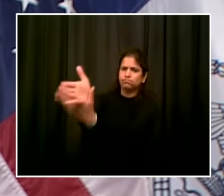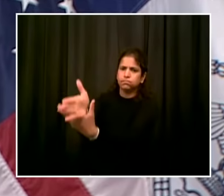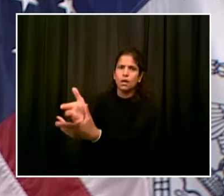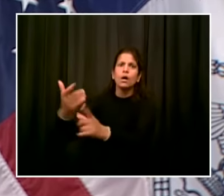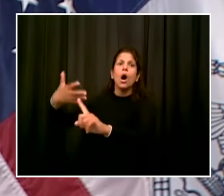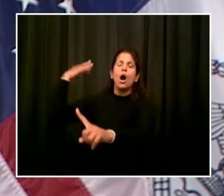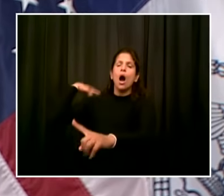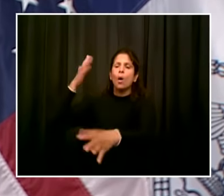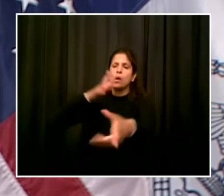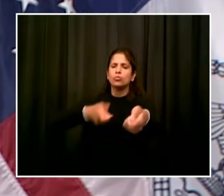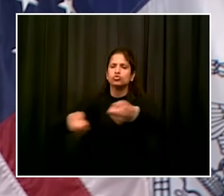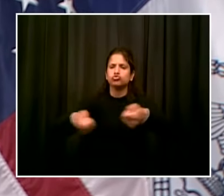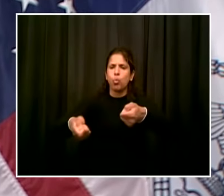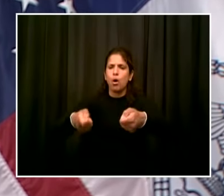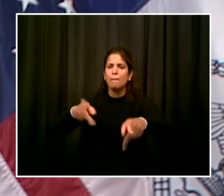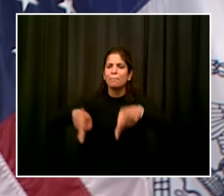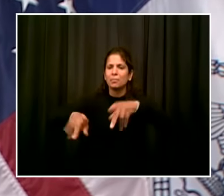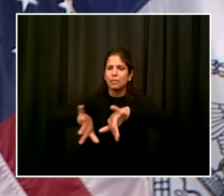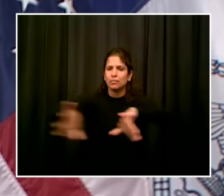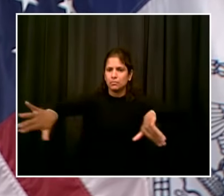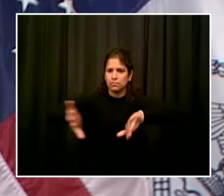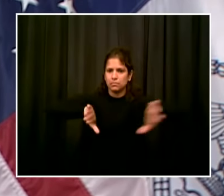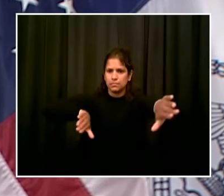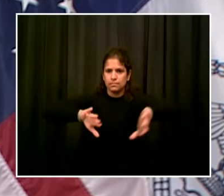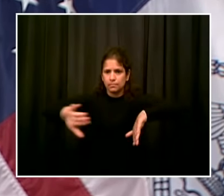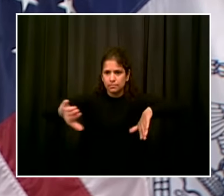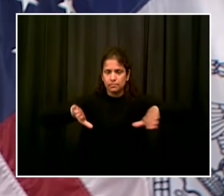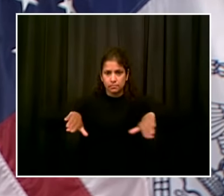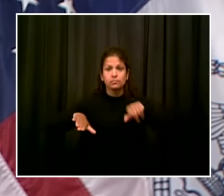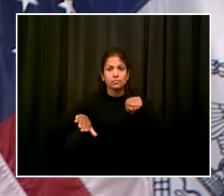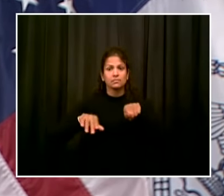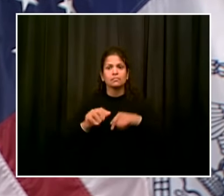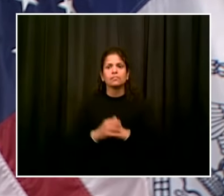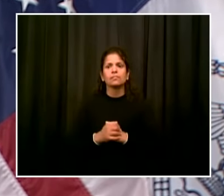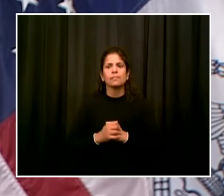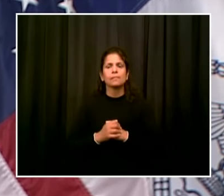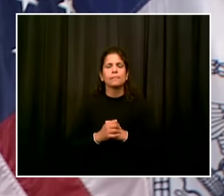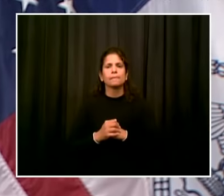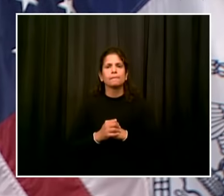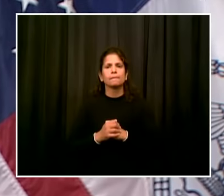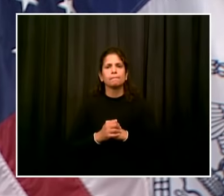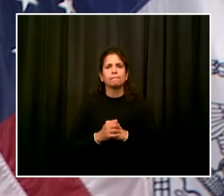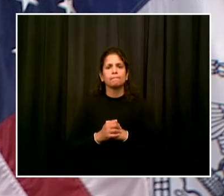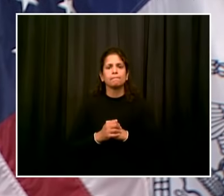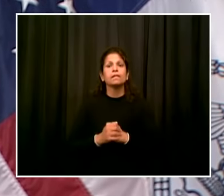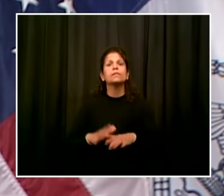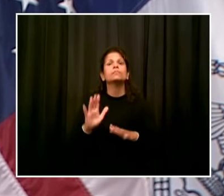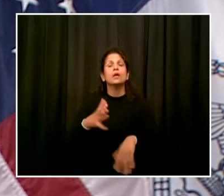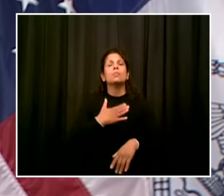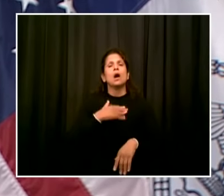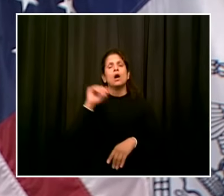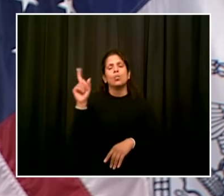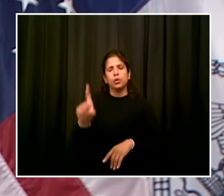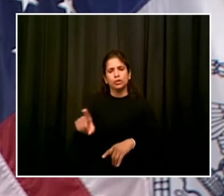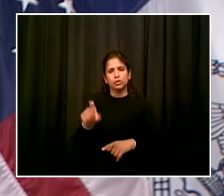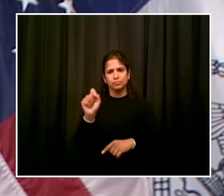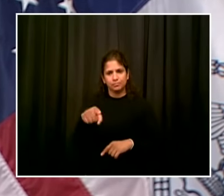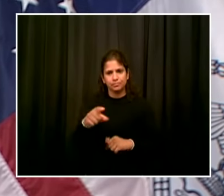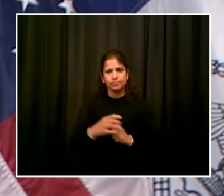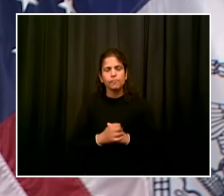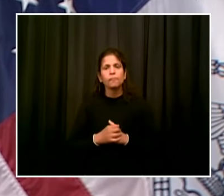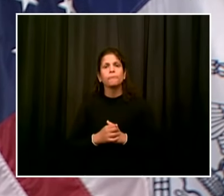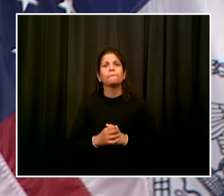and that Steinway is not an isolated thoroughfare for all of this. So my question to you is, why did you